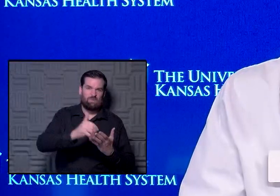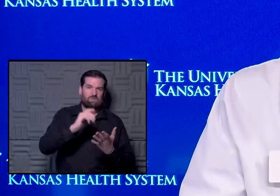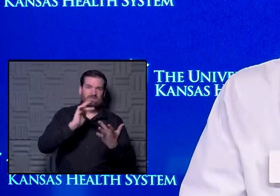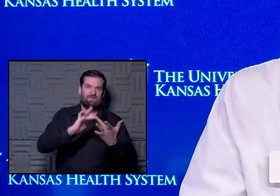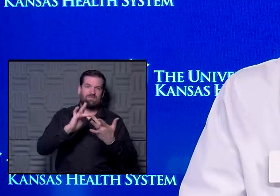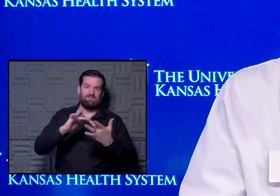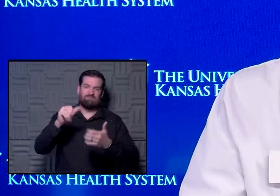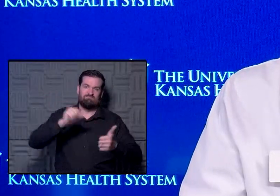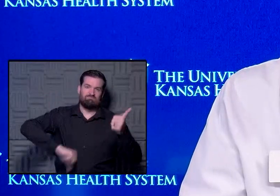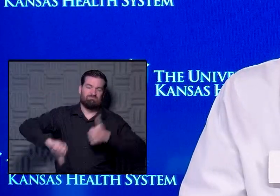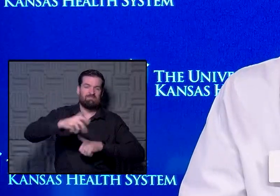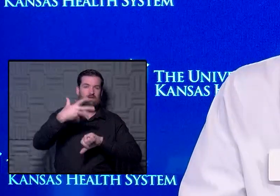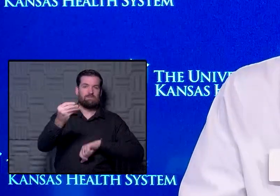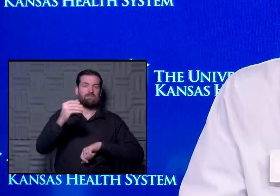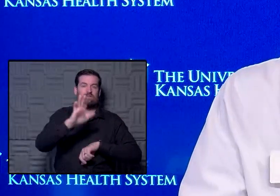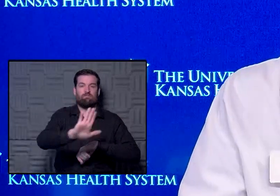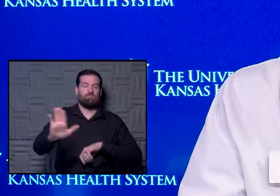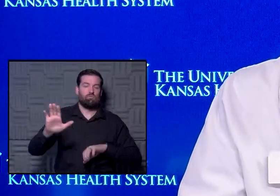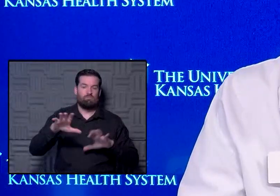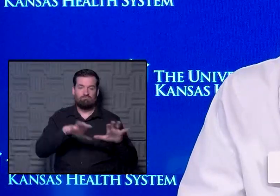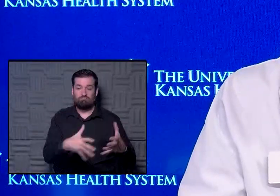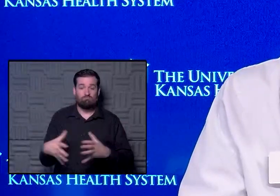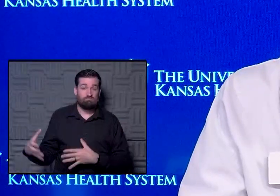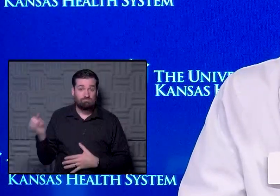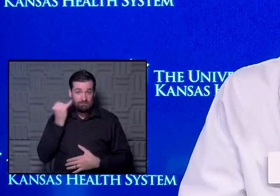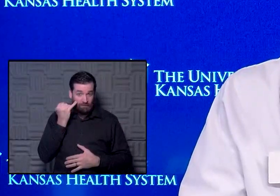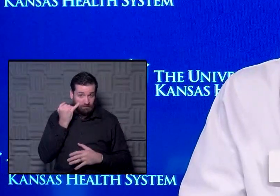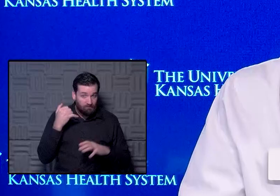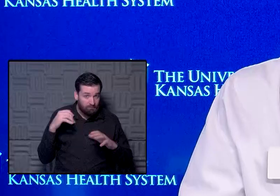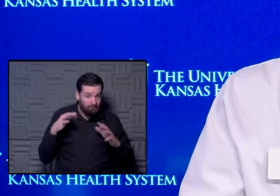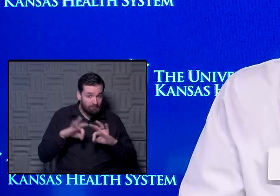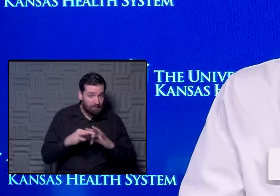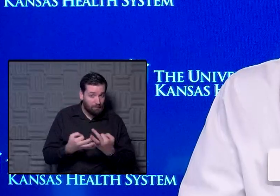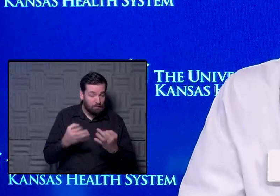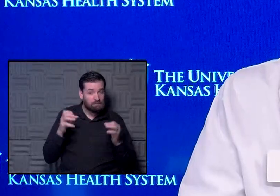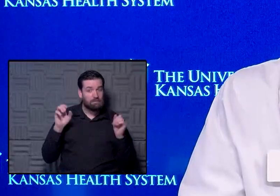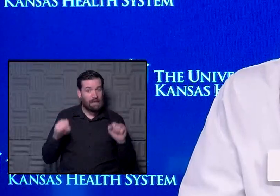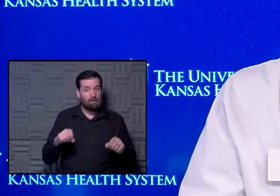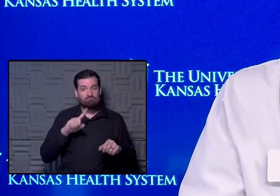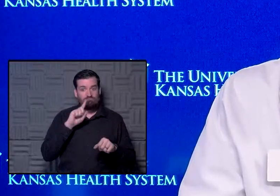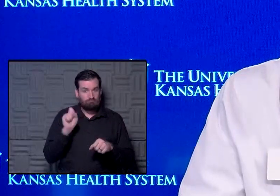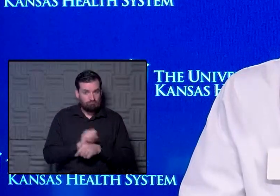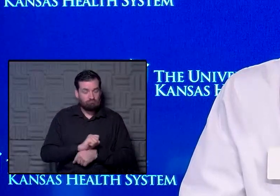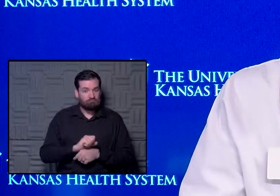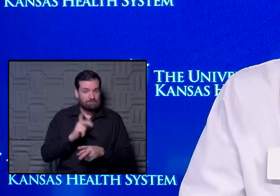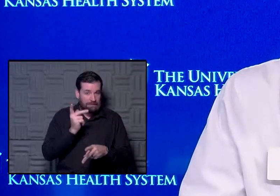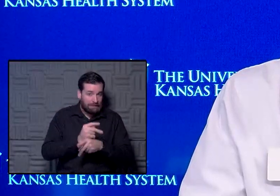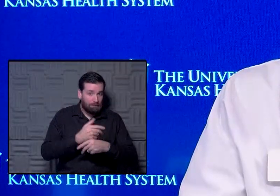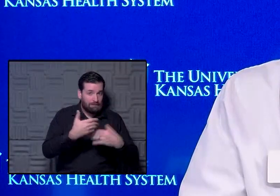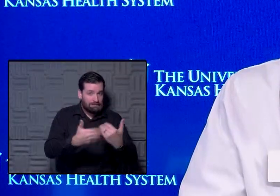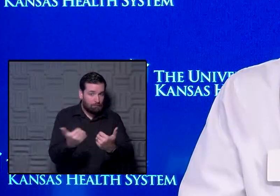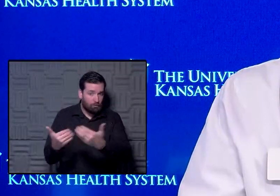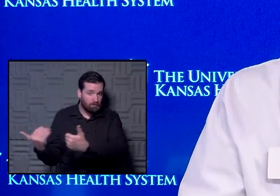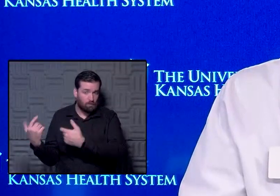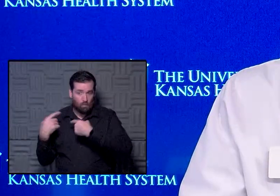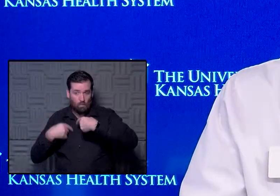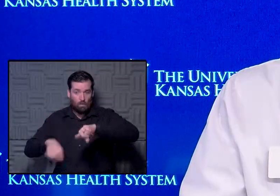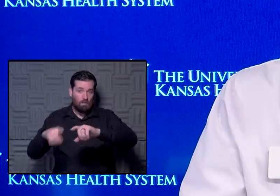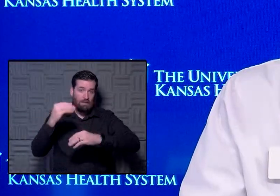with those outside of your bubble. If your family is able to bubble and truly keep everyone separated while you're